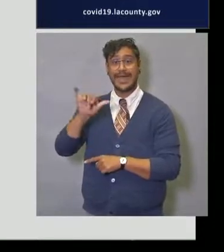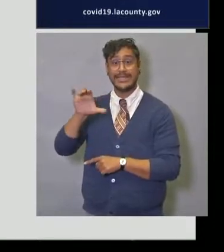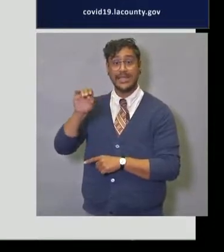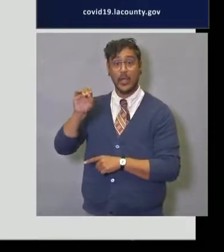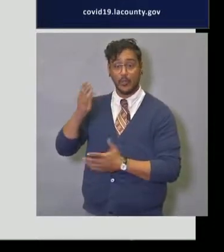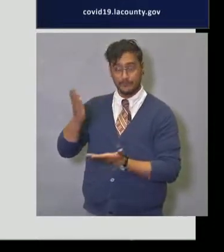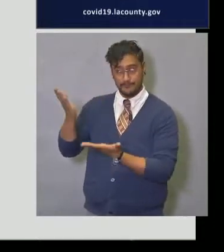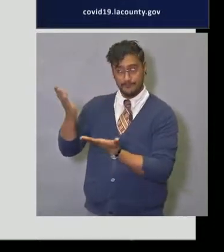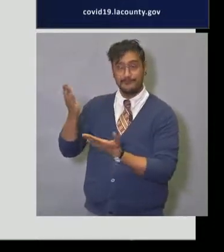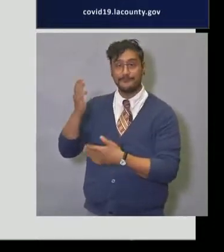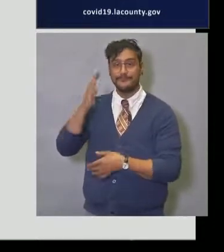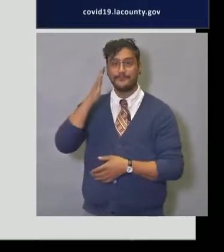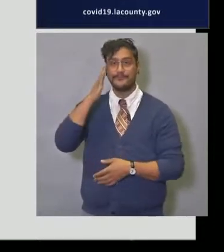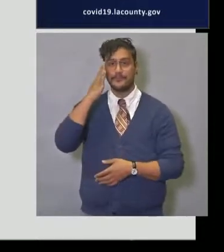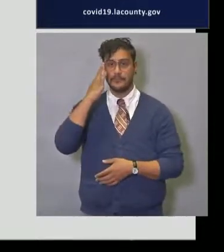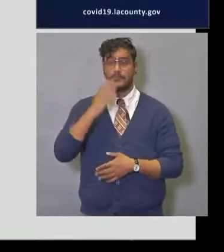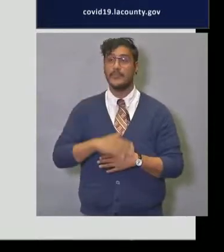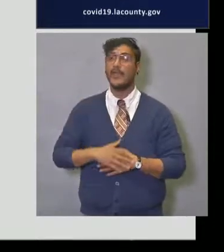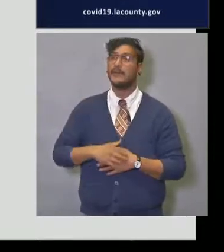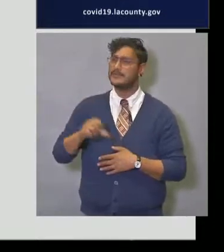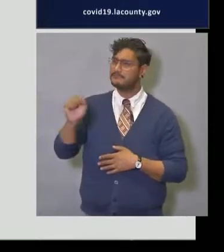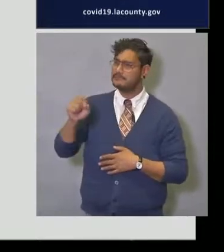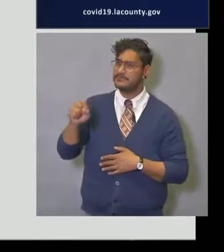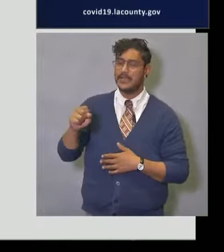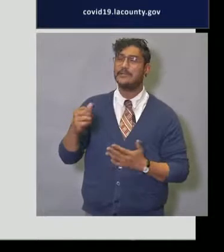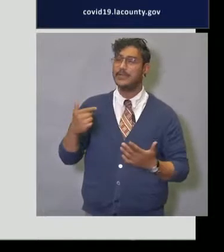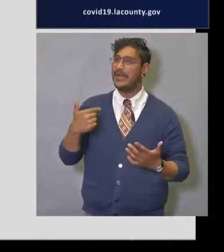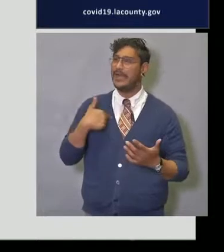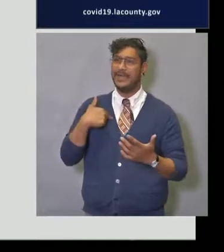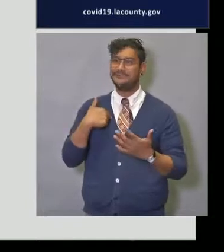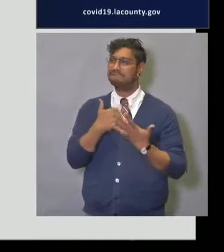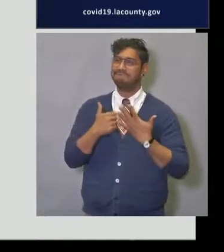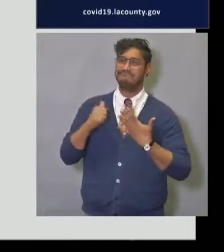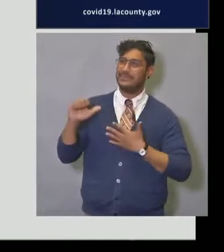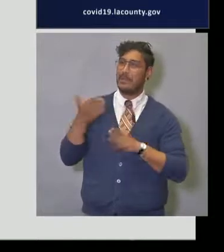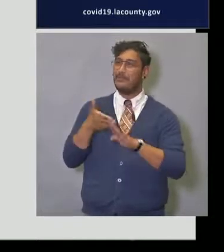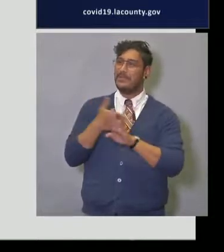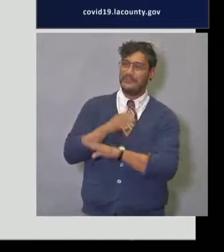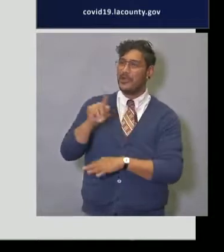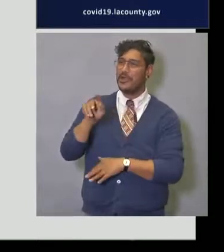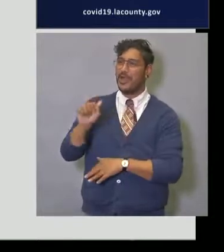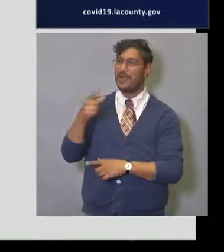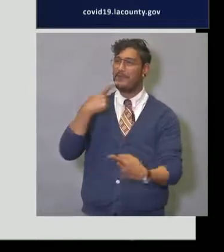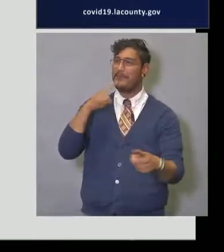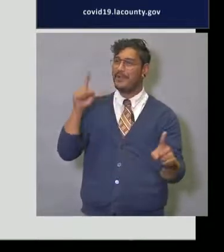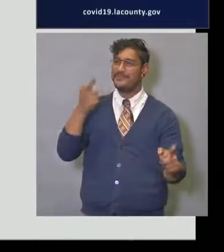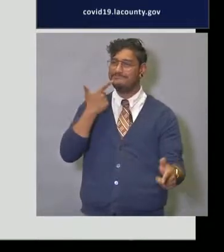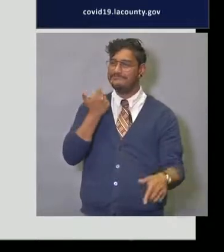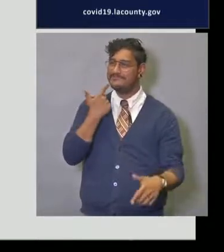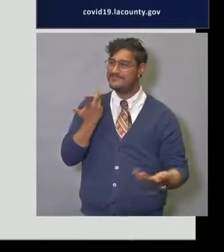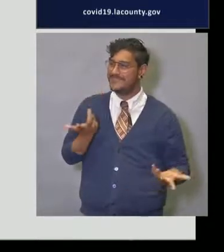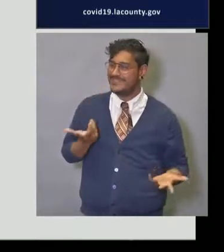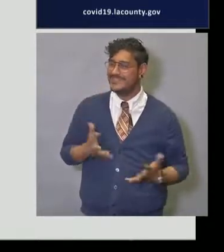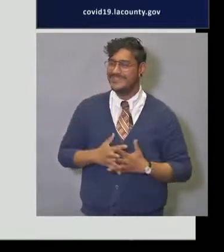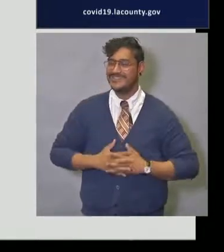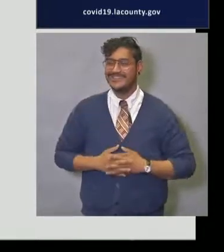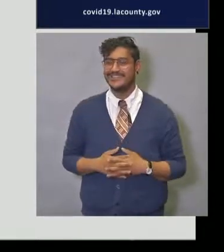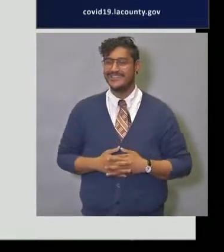unmuted. Please go ahead. Oh, yes, I beat Claudia, finally. Okay, figure we all needed a laugh